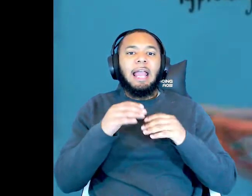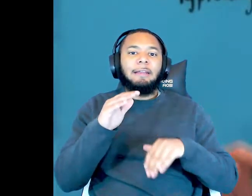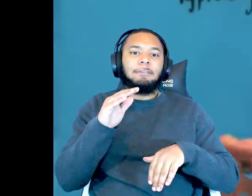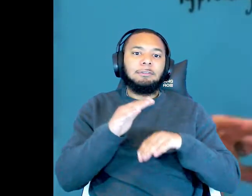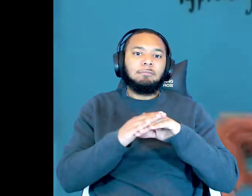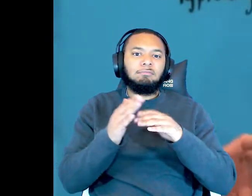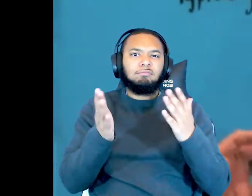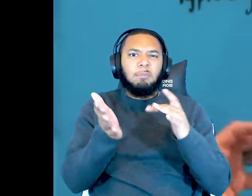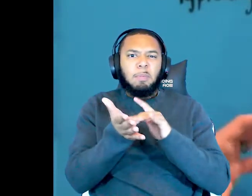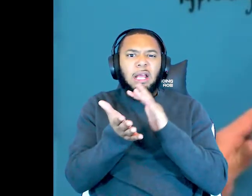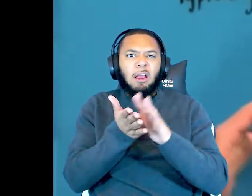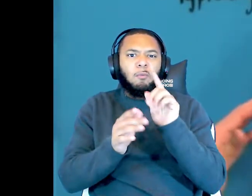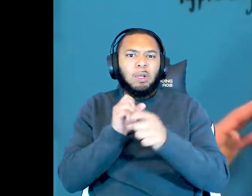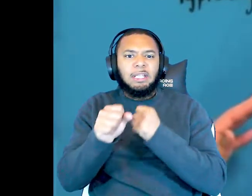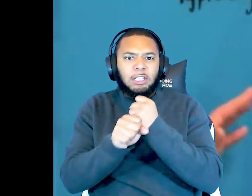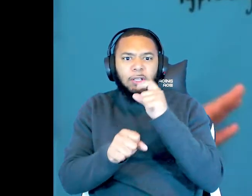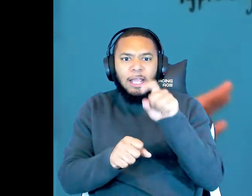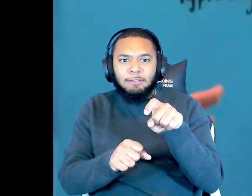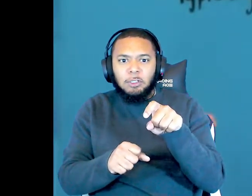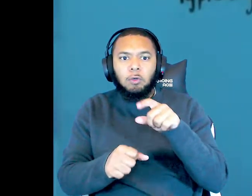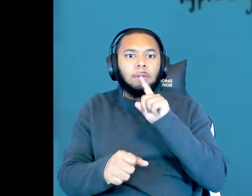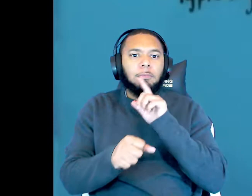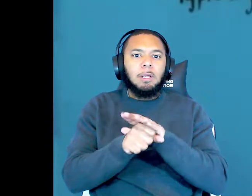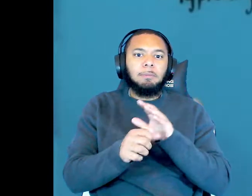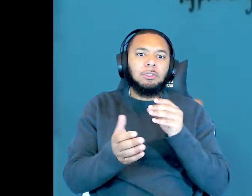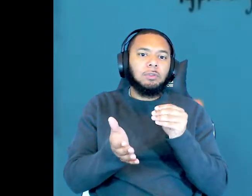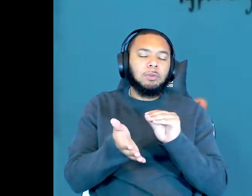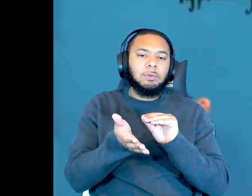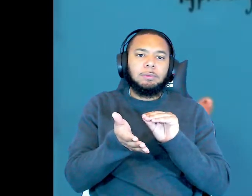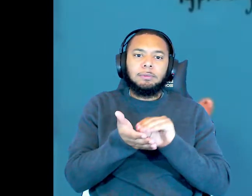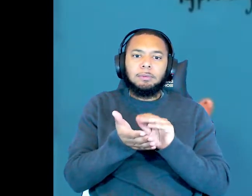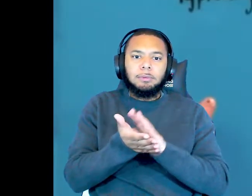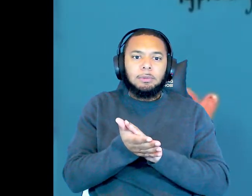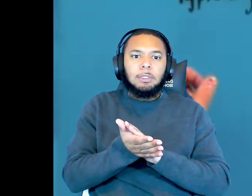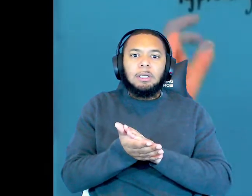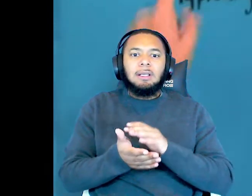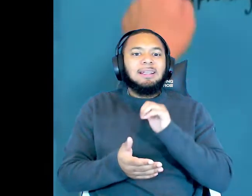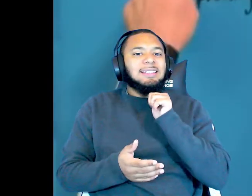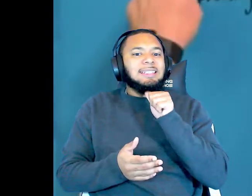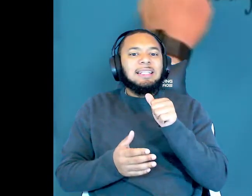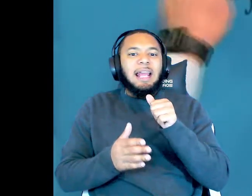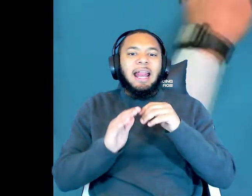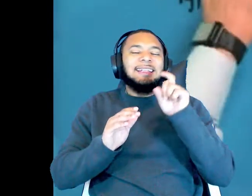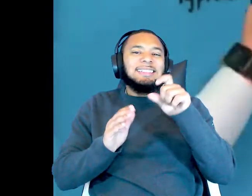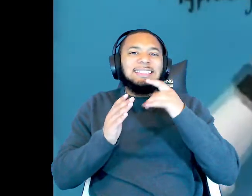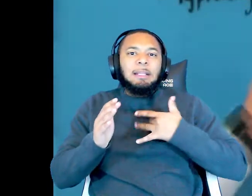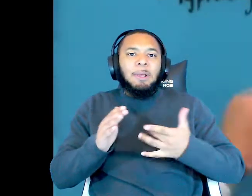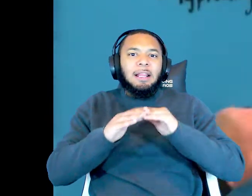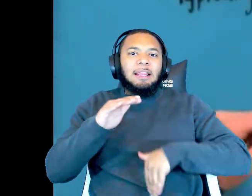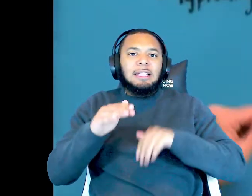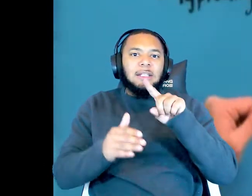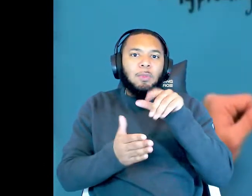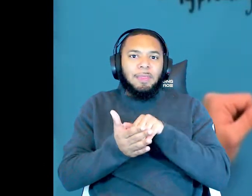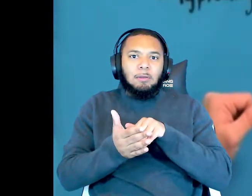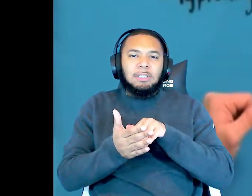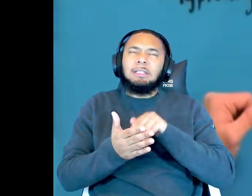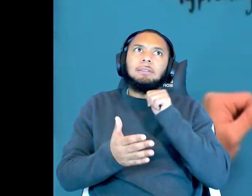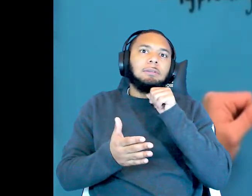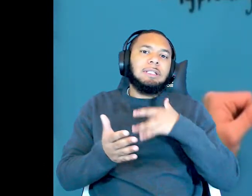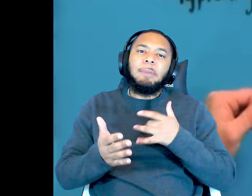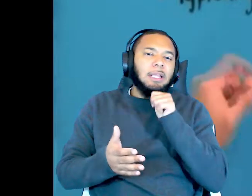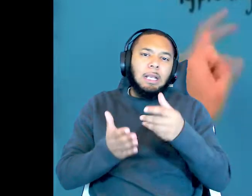You're typically not going to find these like gigantic single payment loan amounts. They can also be called promissory